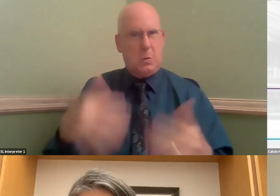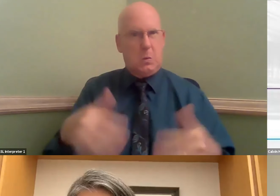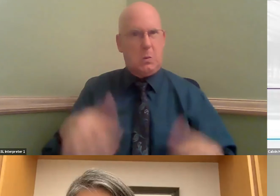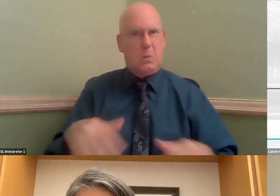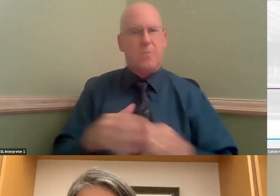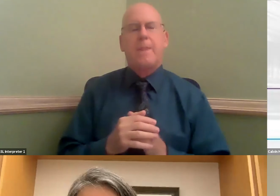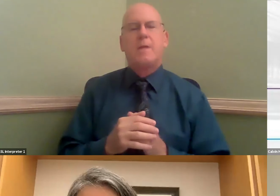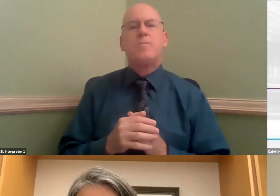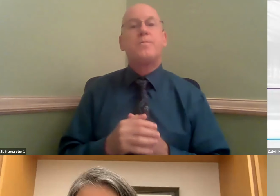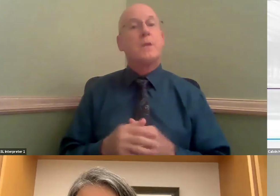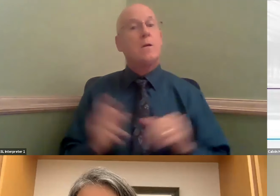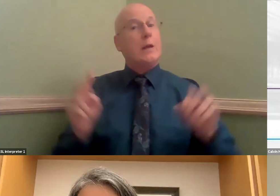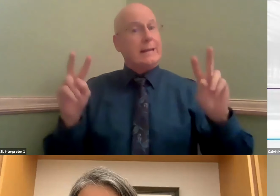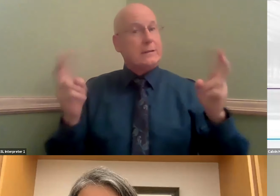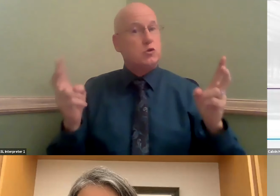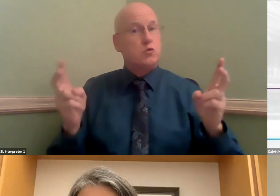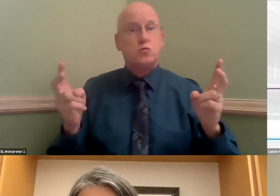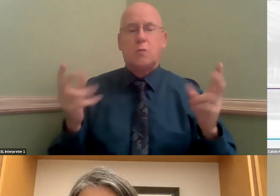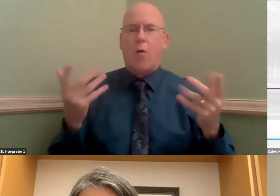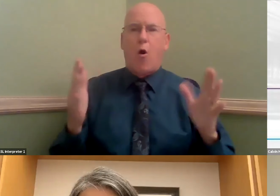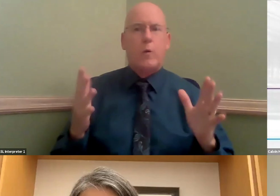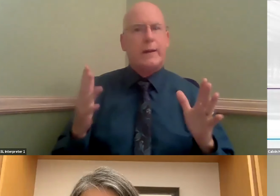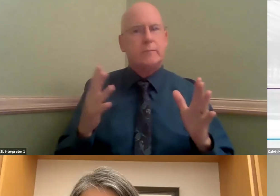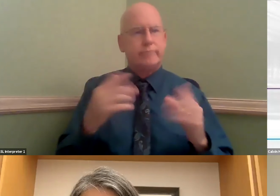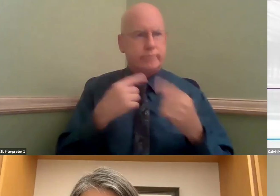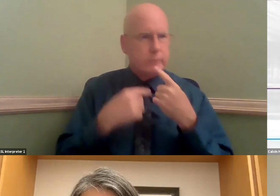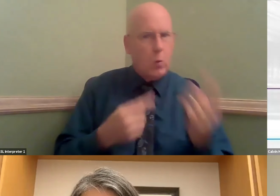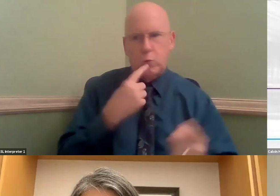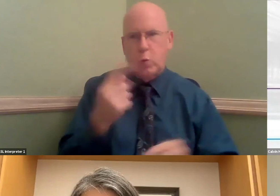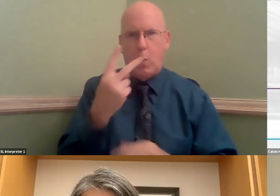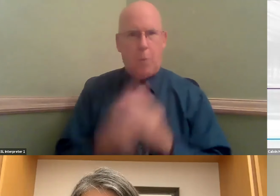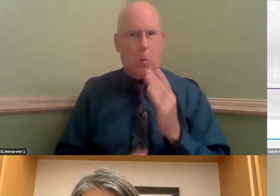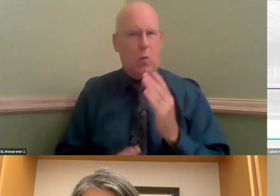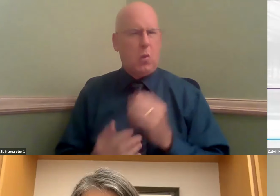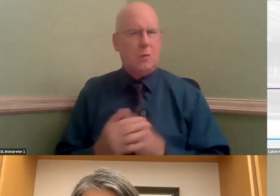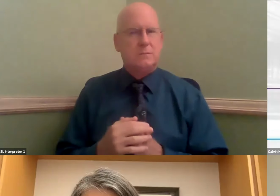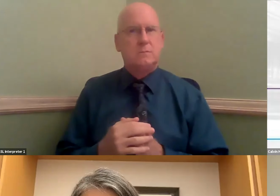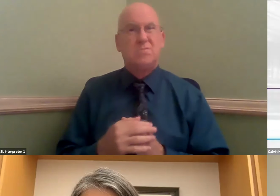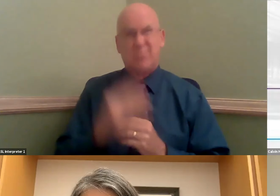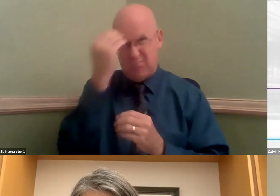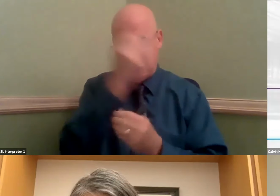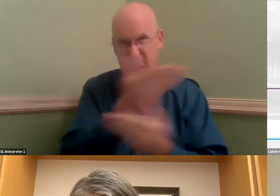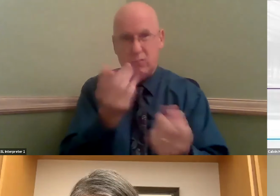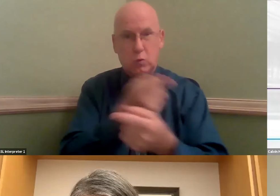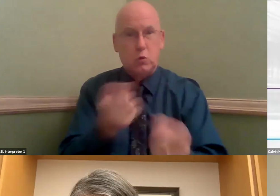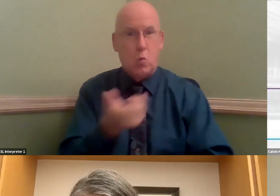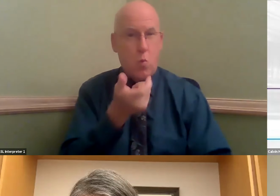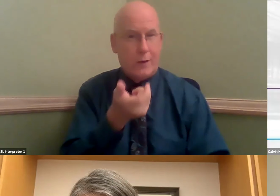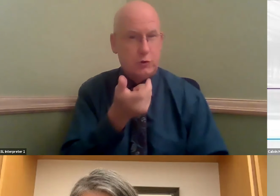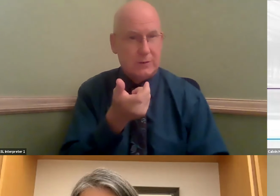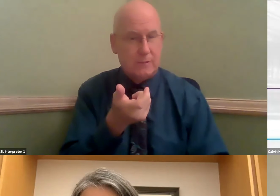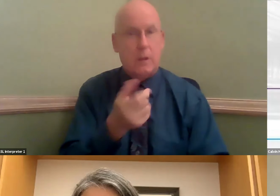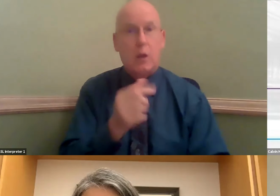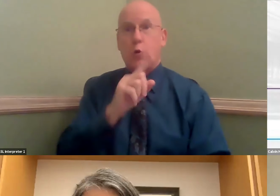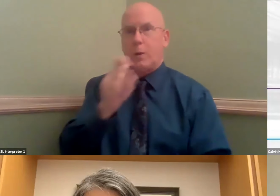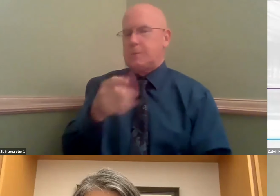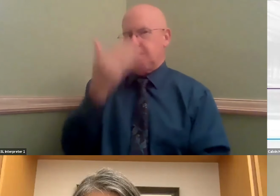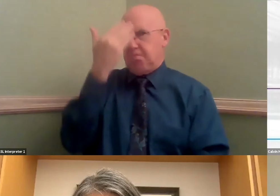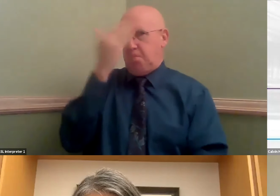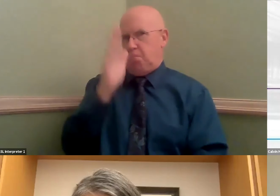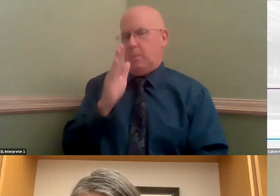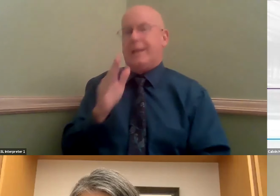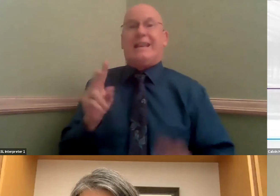So the issues have been shared with the candidates. I do want to let everyone at home know that, but not the questions, only the